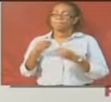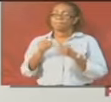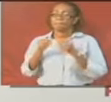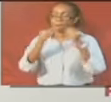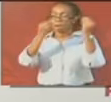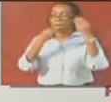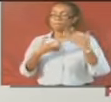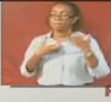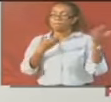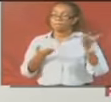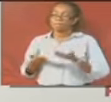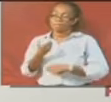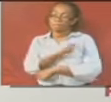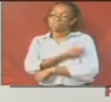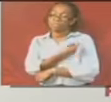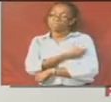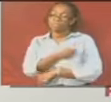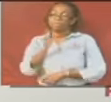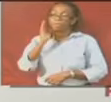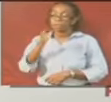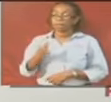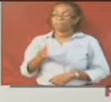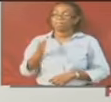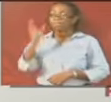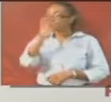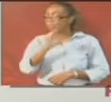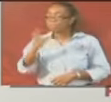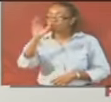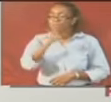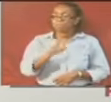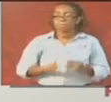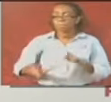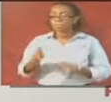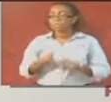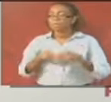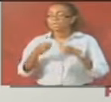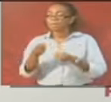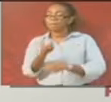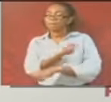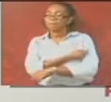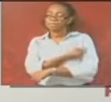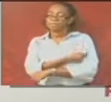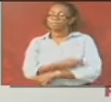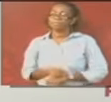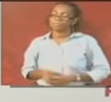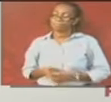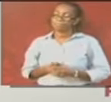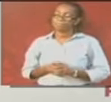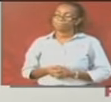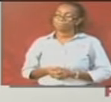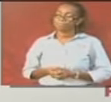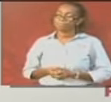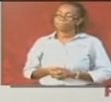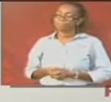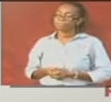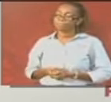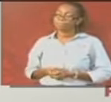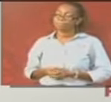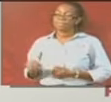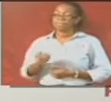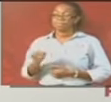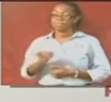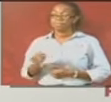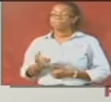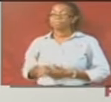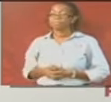is extended, then mechanisms will be engaged in the same way that they are currently accessed via the